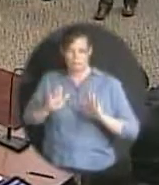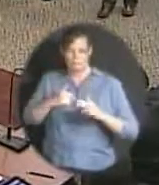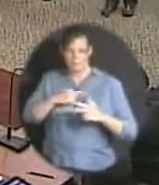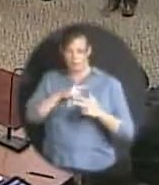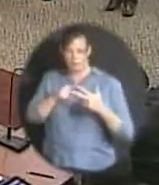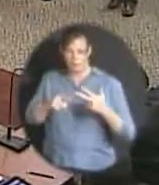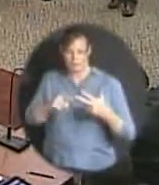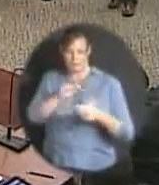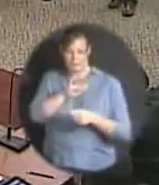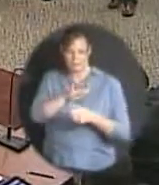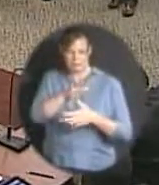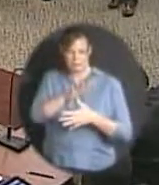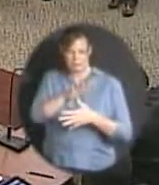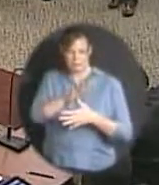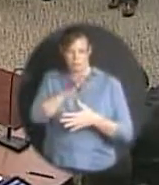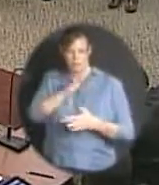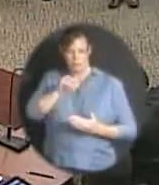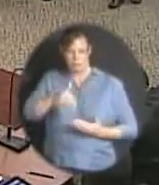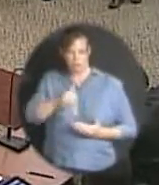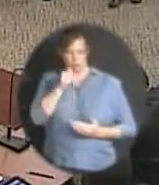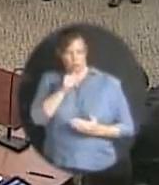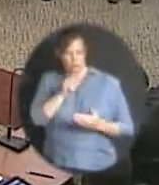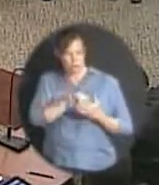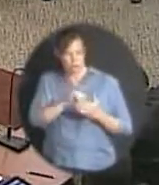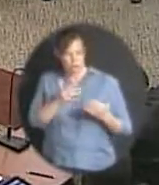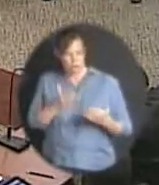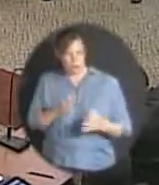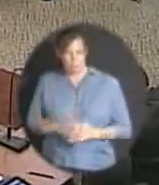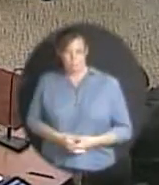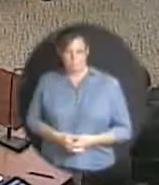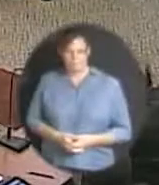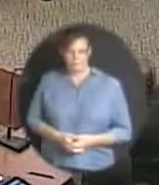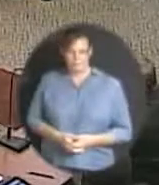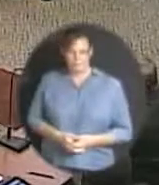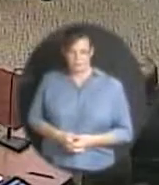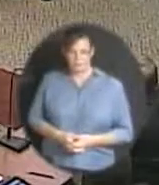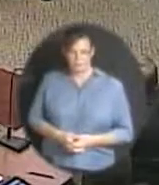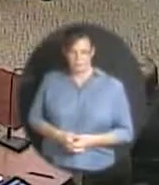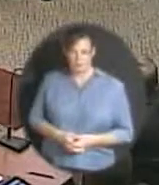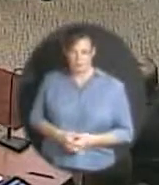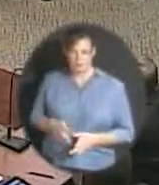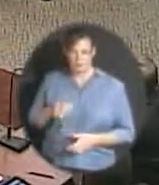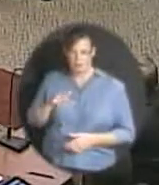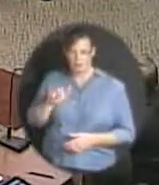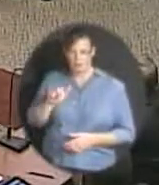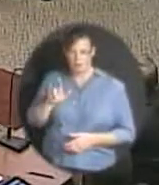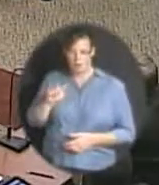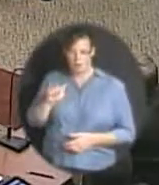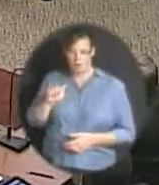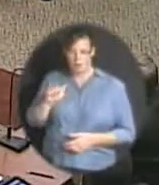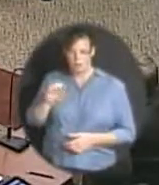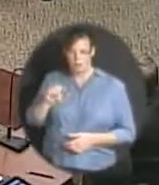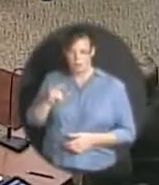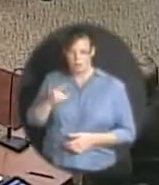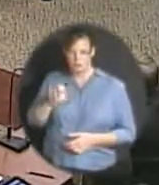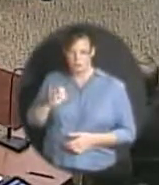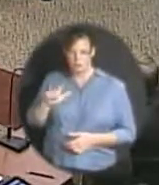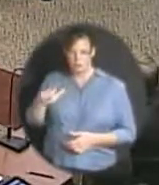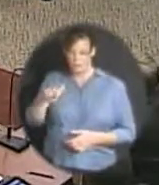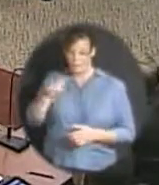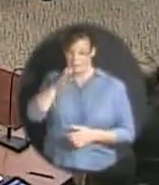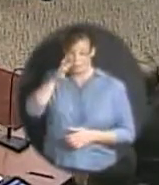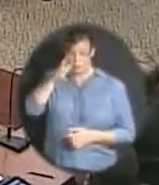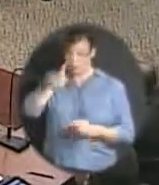seniors that have graduated would at least introduce the girls that are here. Okay, well, I'm Laura Schnell, and my parents could make it